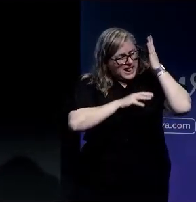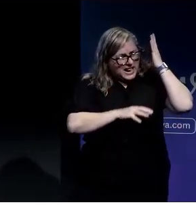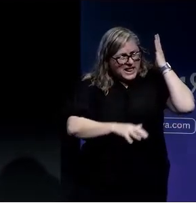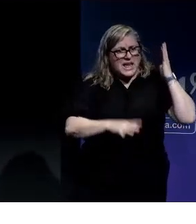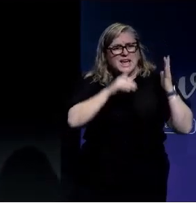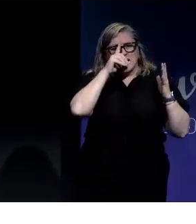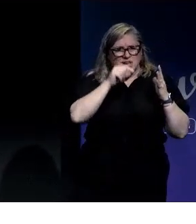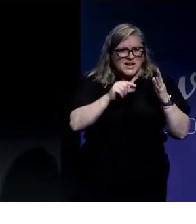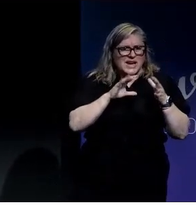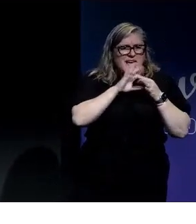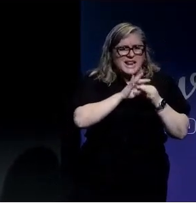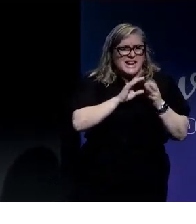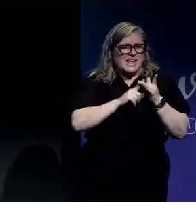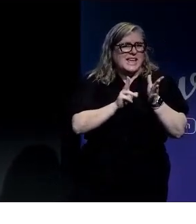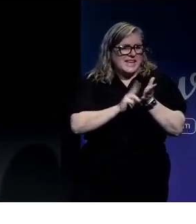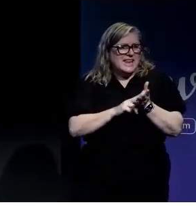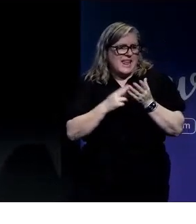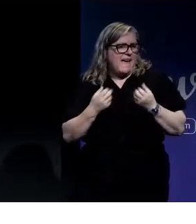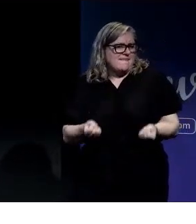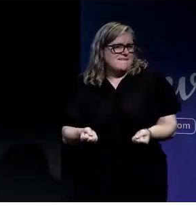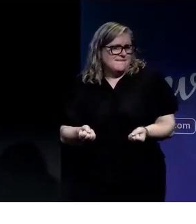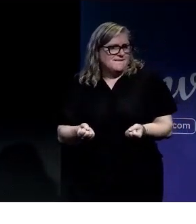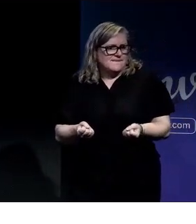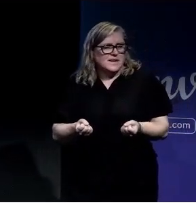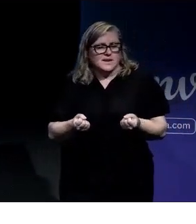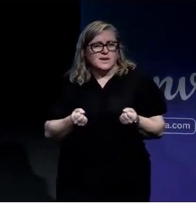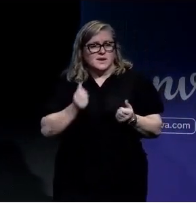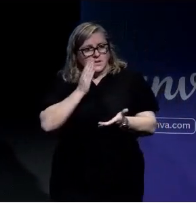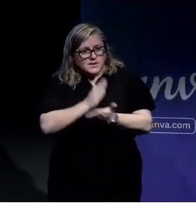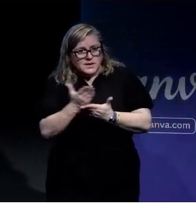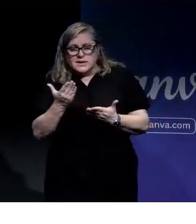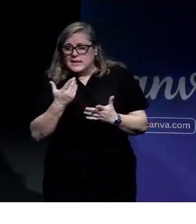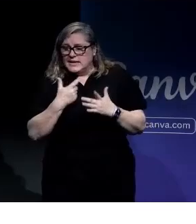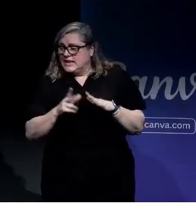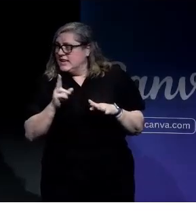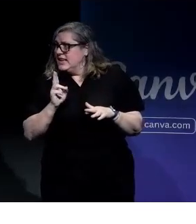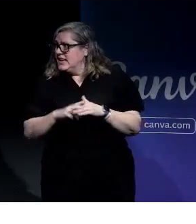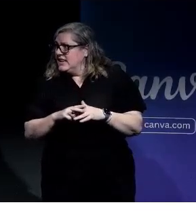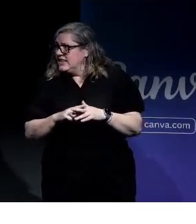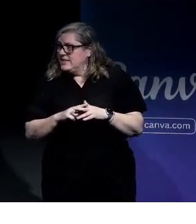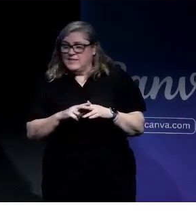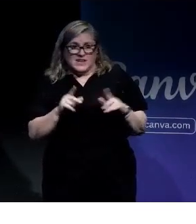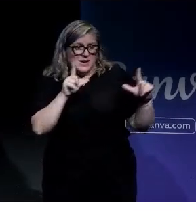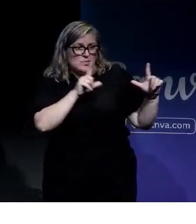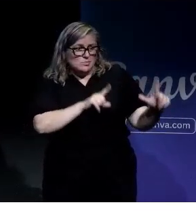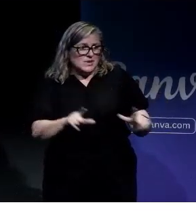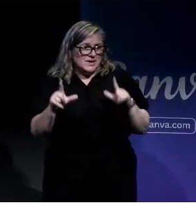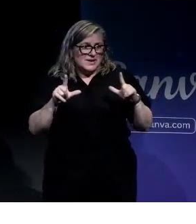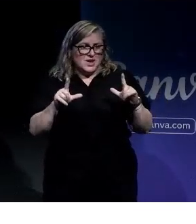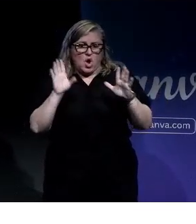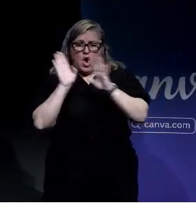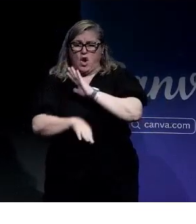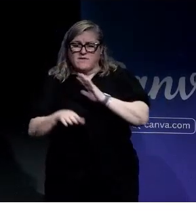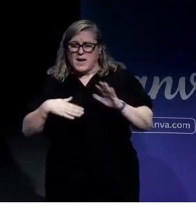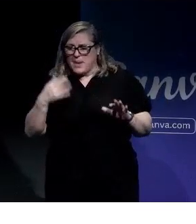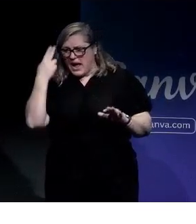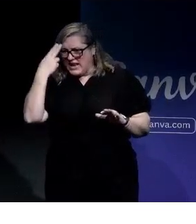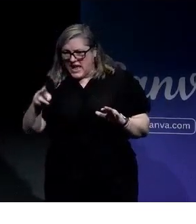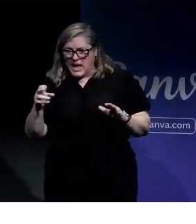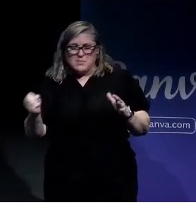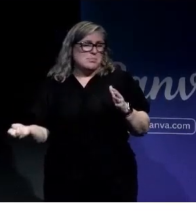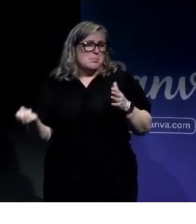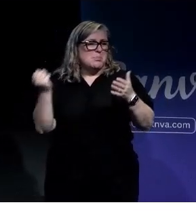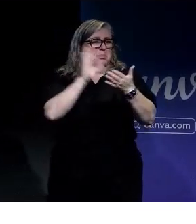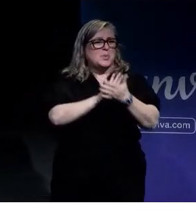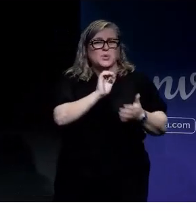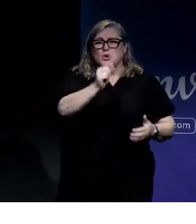can go on my LinkedIn. It's right there. And honestly, if you even just take the presentation, take my name off, and put yours